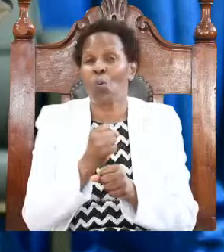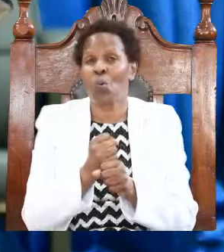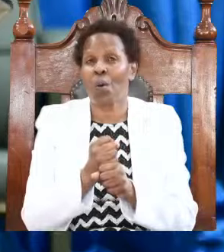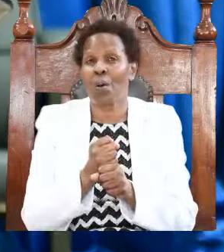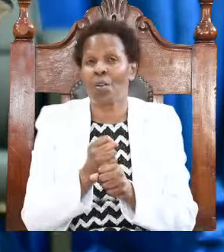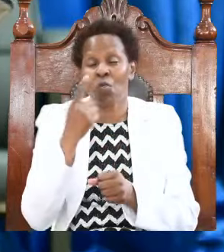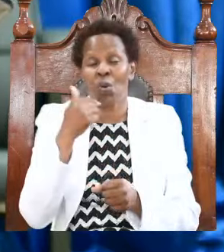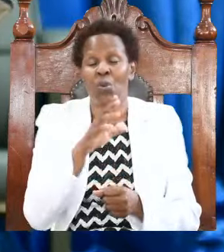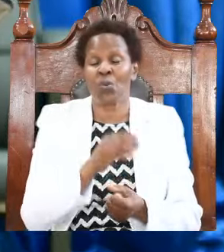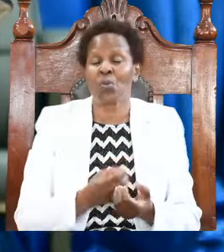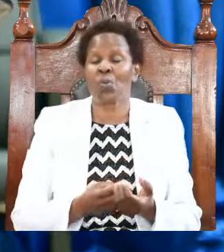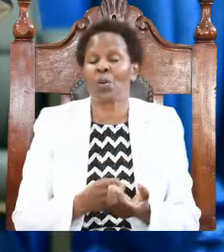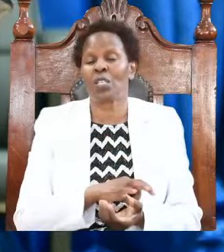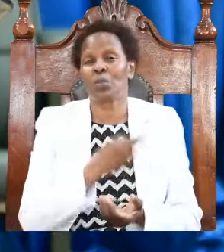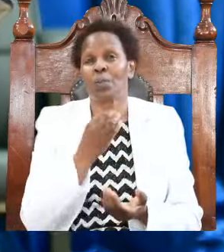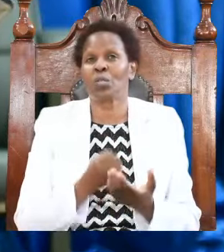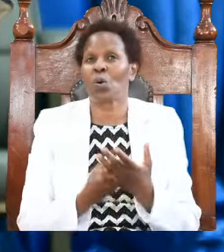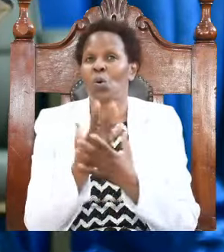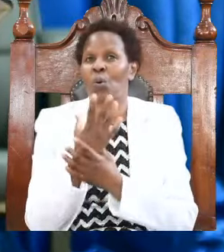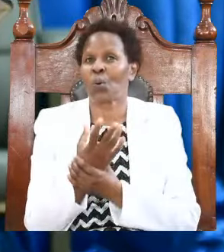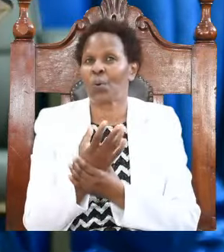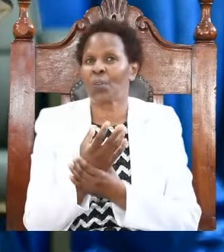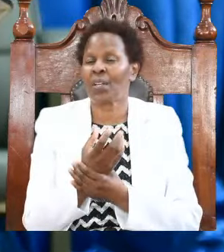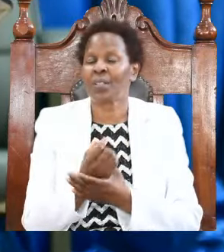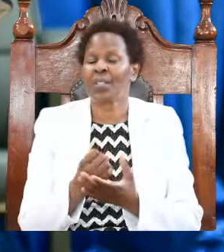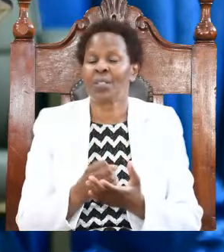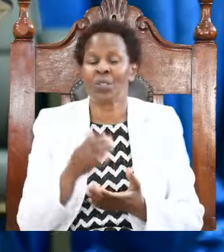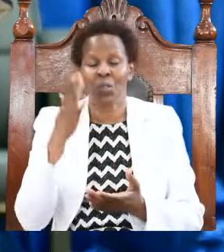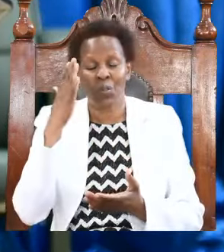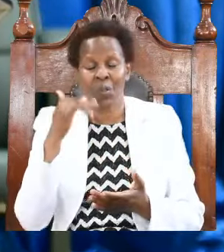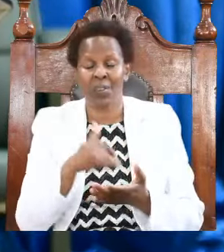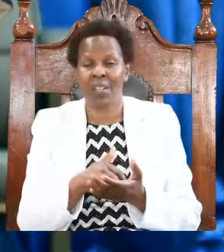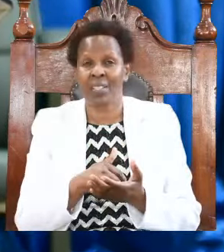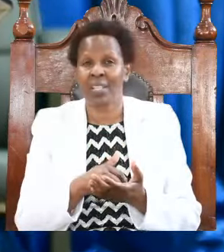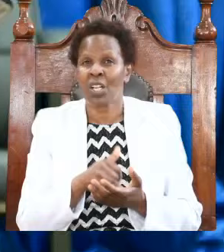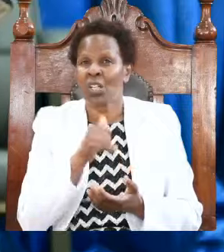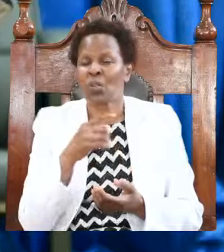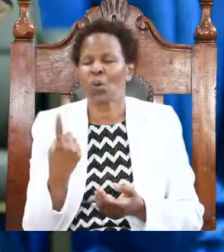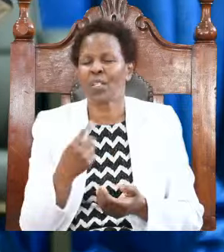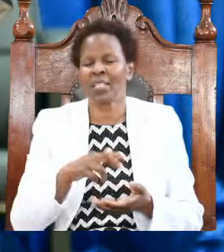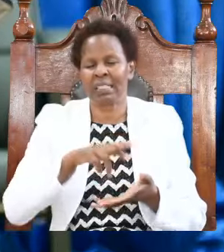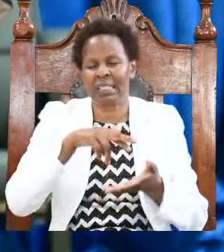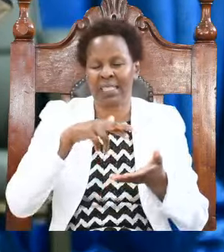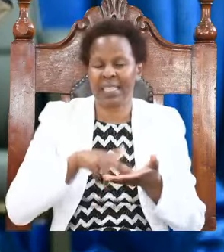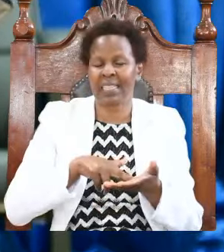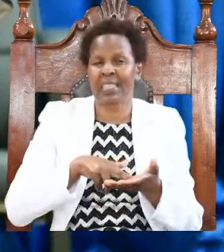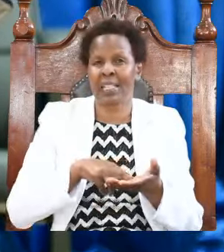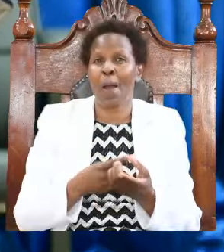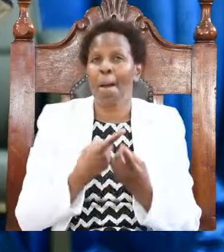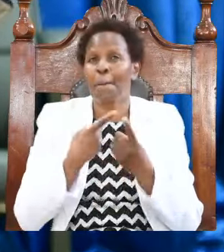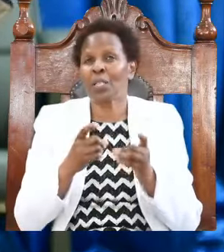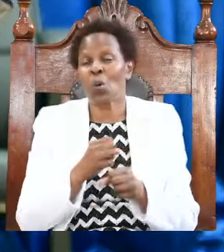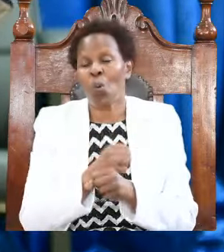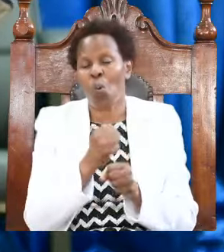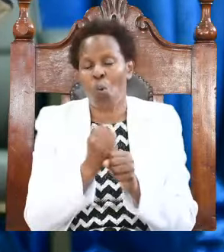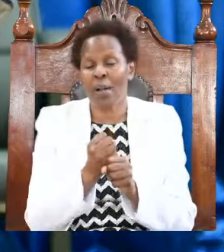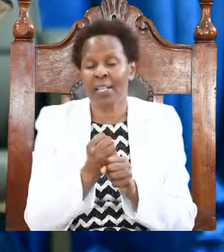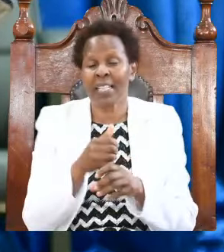that discipleship also goes beyond just reading the Word of God, but also investing in